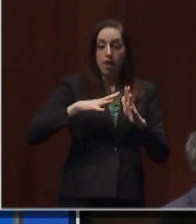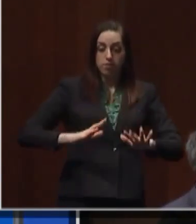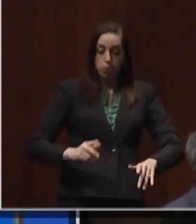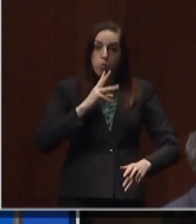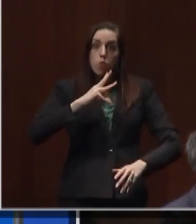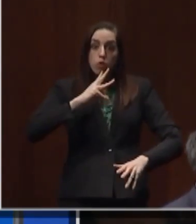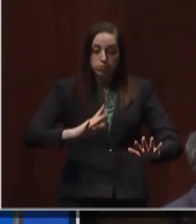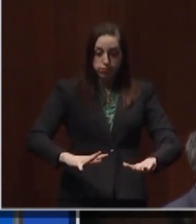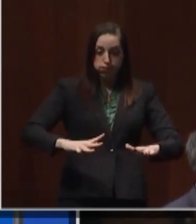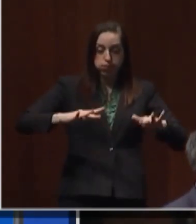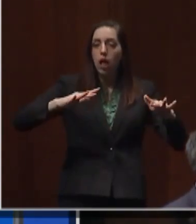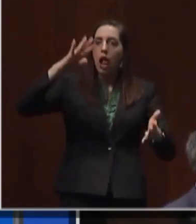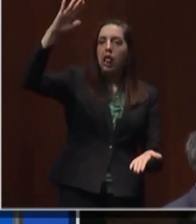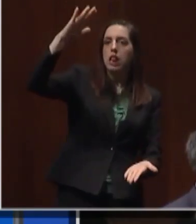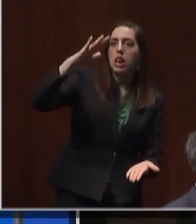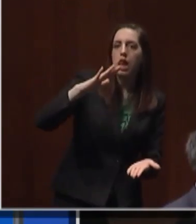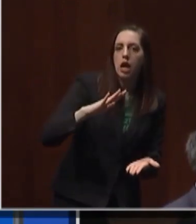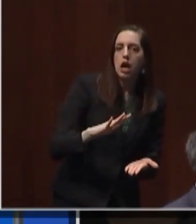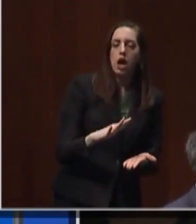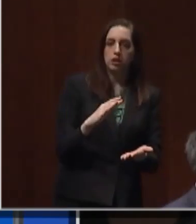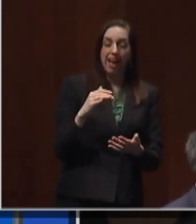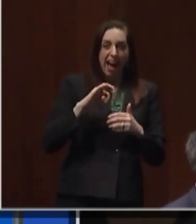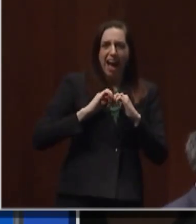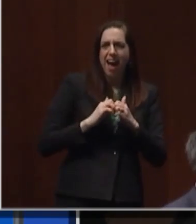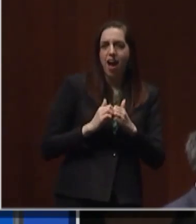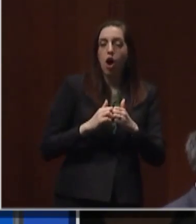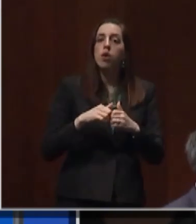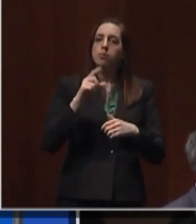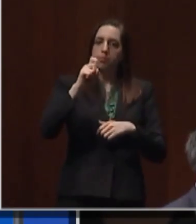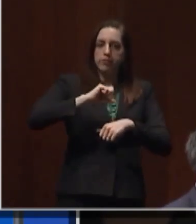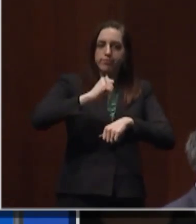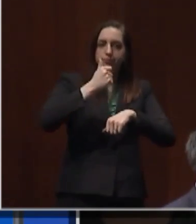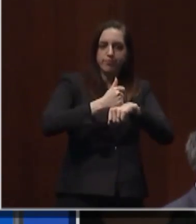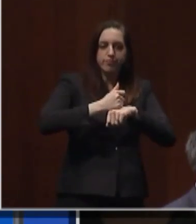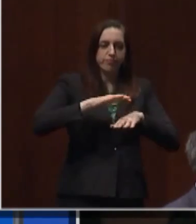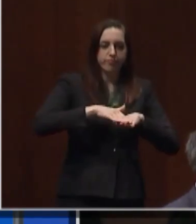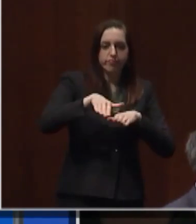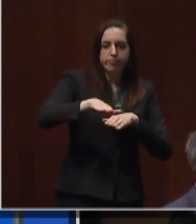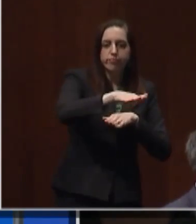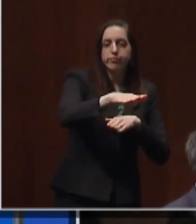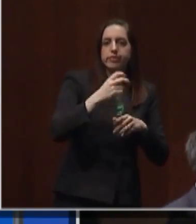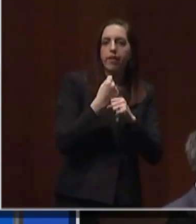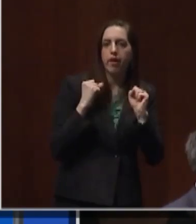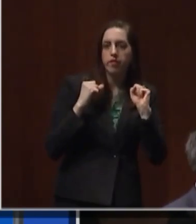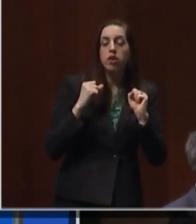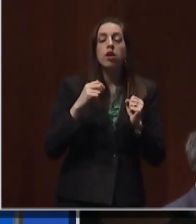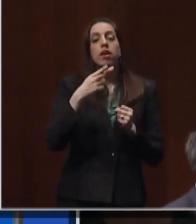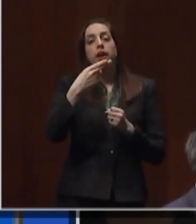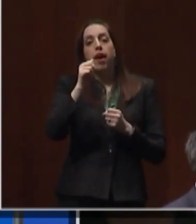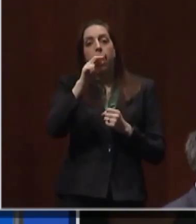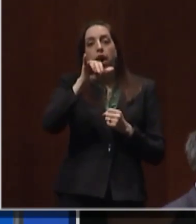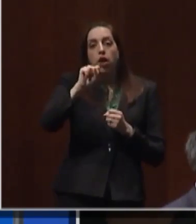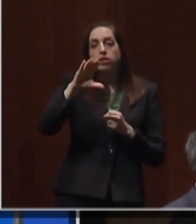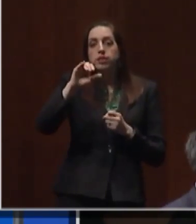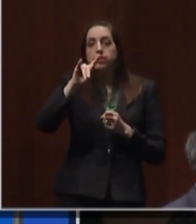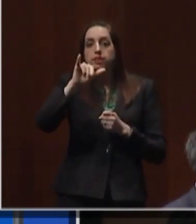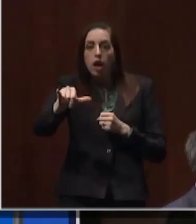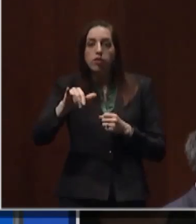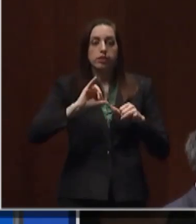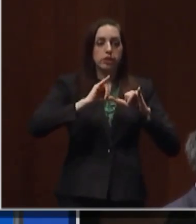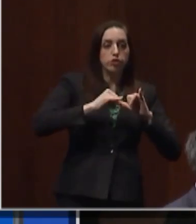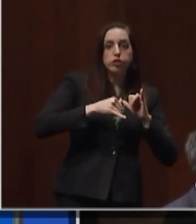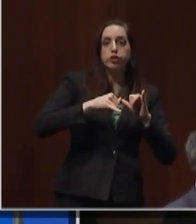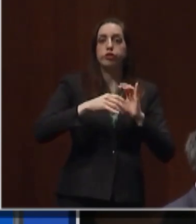neighborhoods. The only way to reduce flooding is to bring all stakeholders to the table. Harris County, the Corps of Engineers, state and congressional